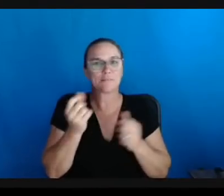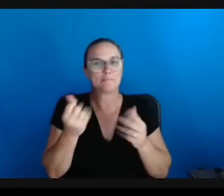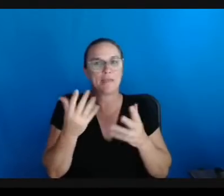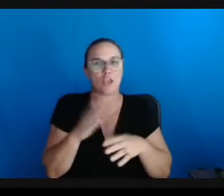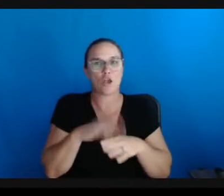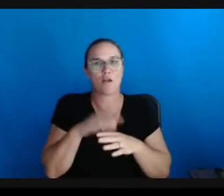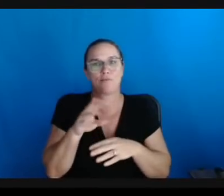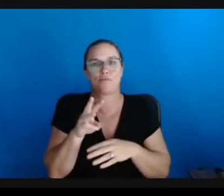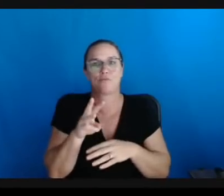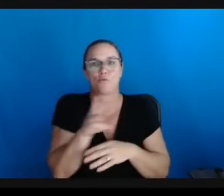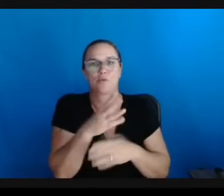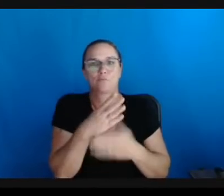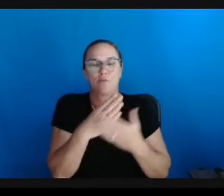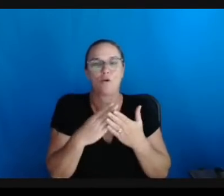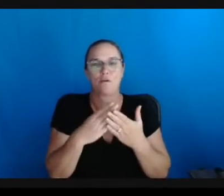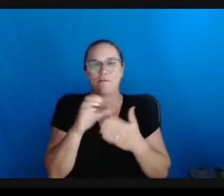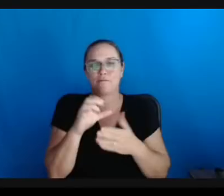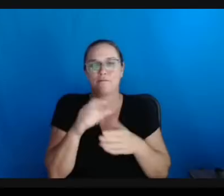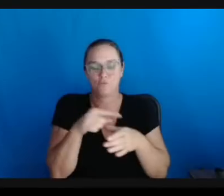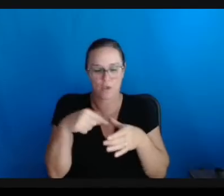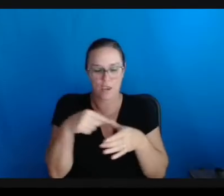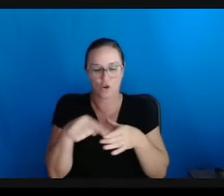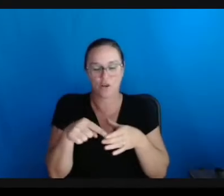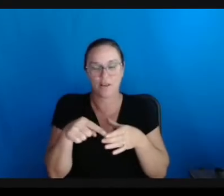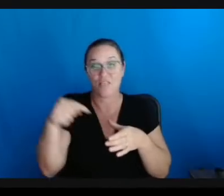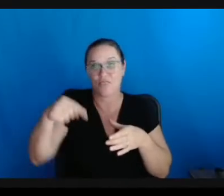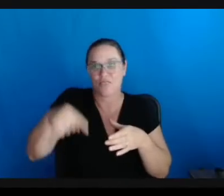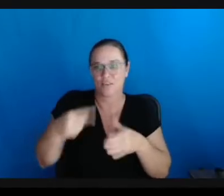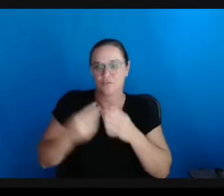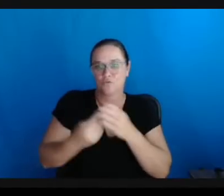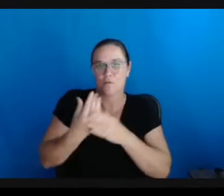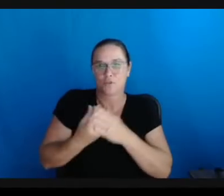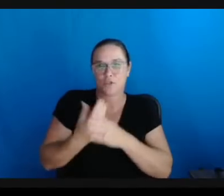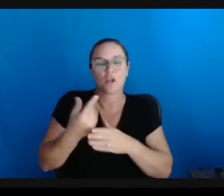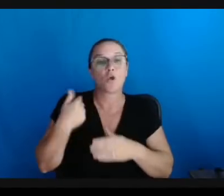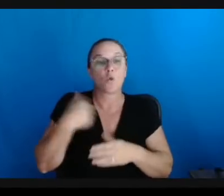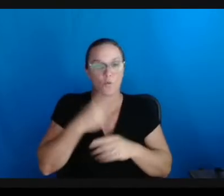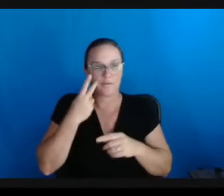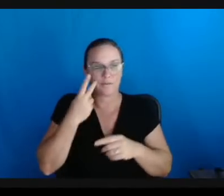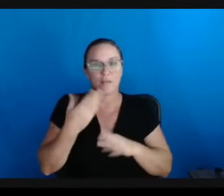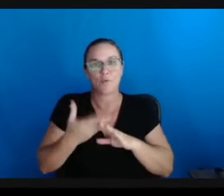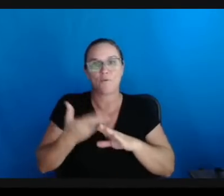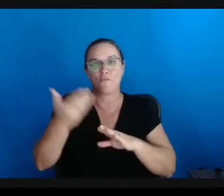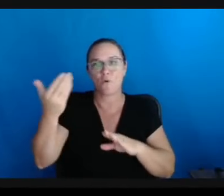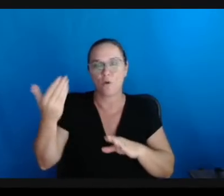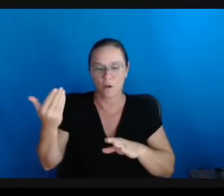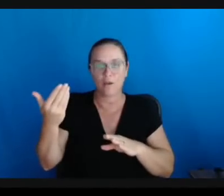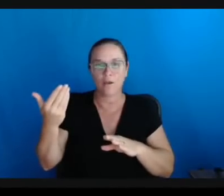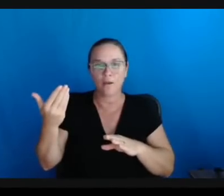part of the crater floor near the vents yet, this eruption. We have seen them in previous eruptions of the volcano.